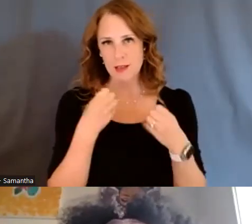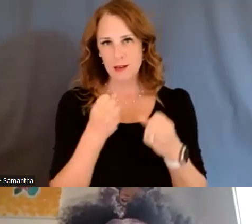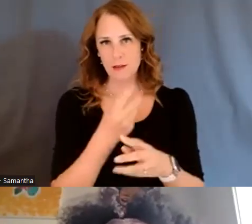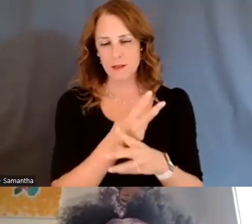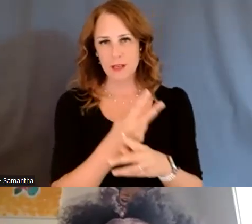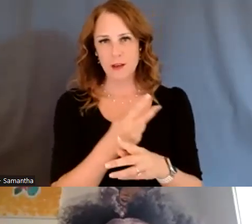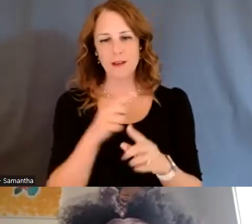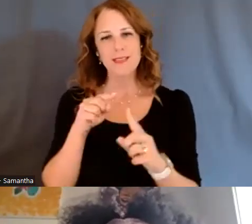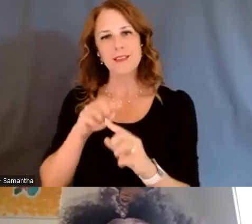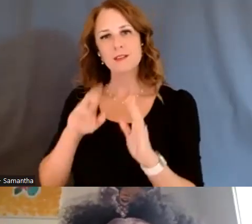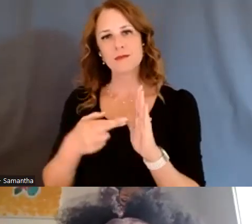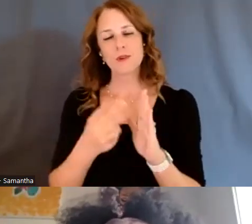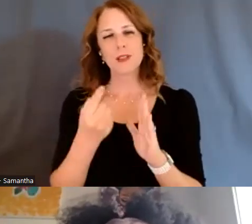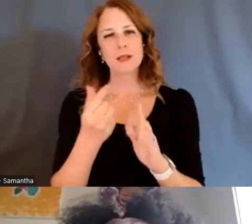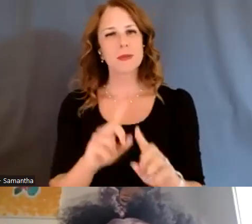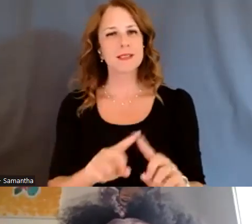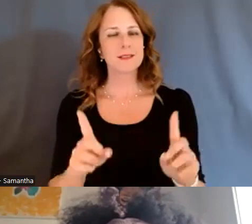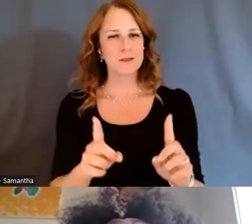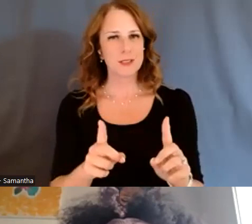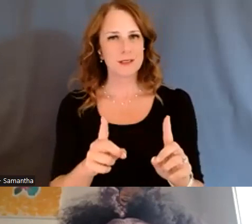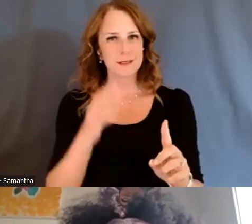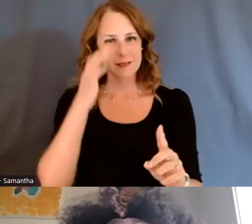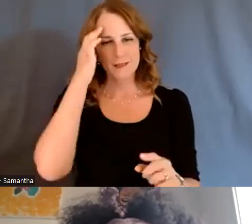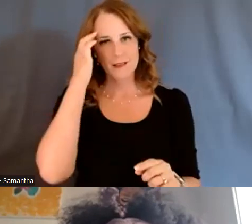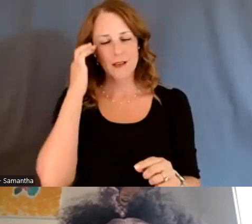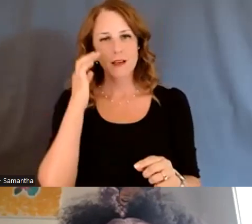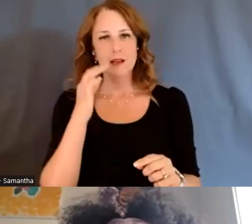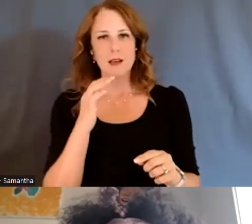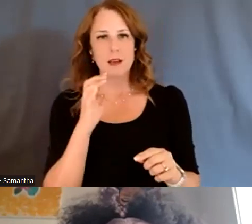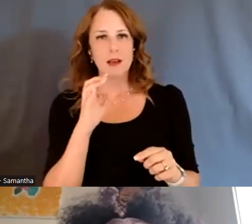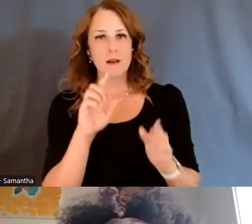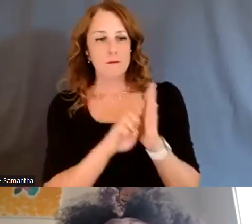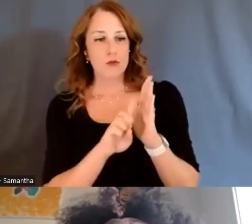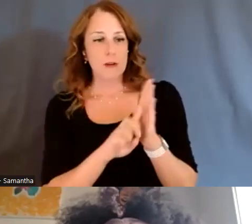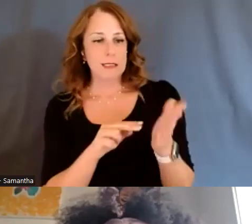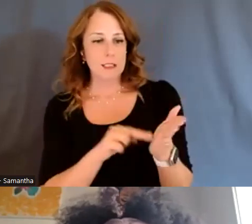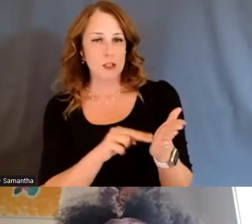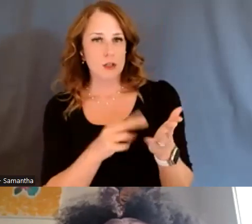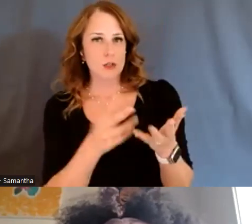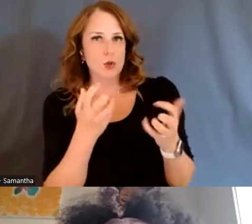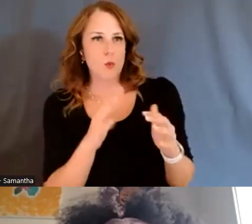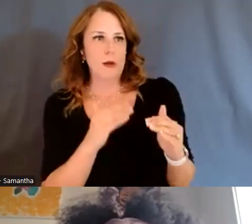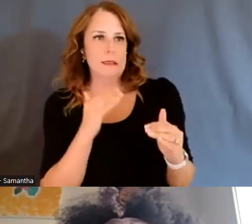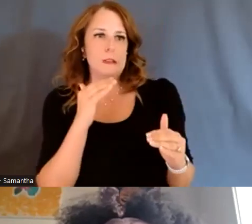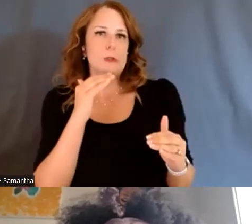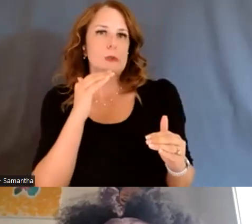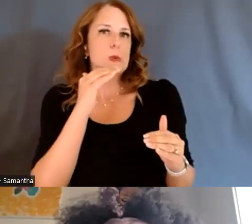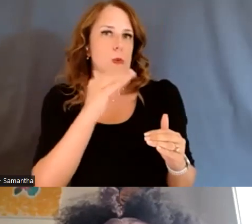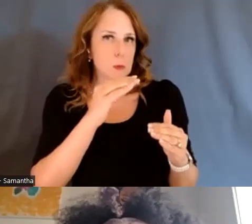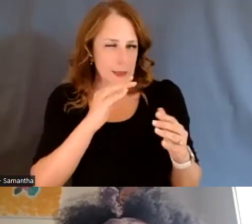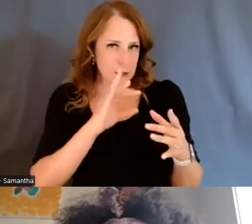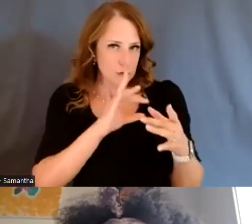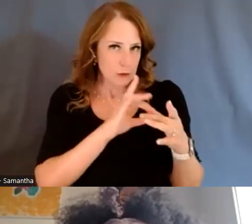little different in that you don't want to make too much of that relationship